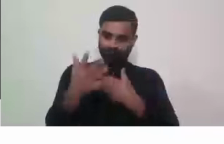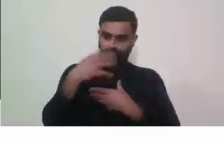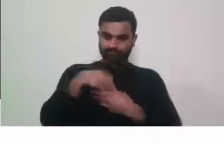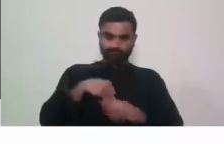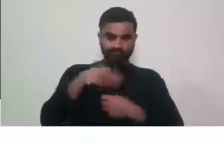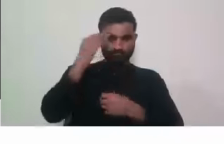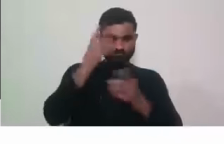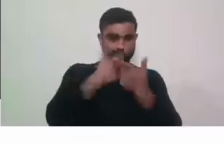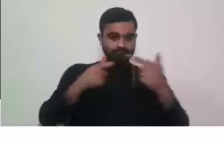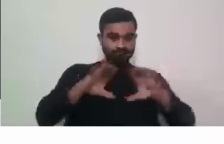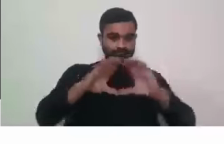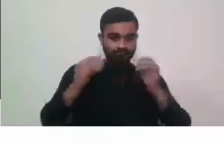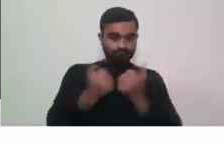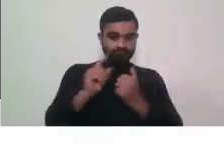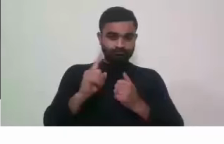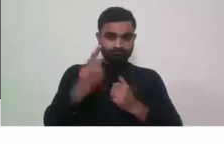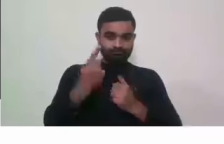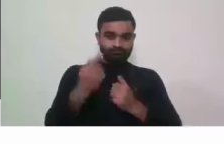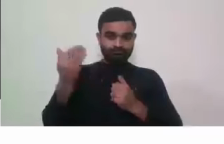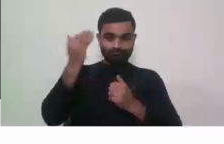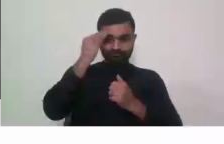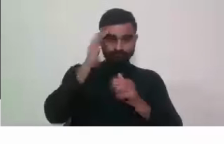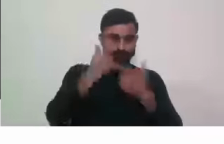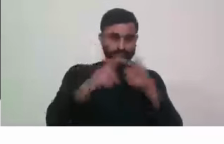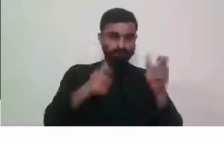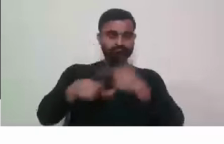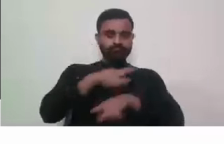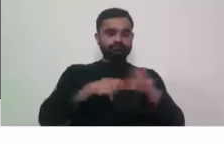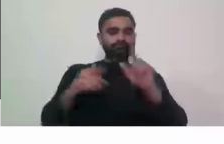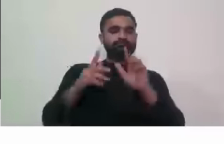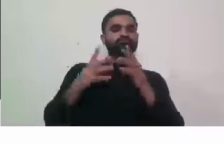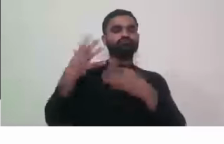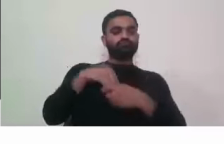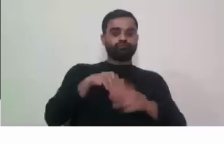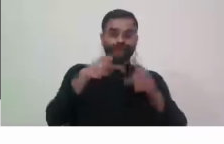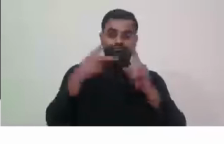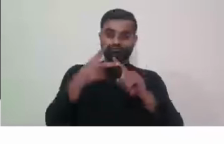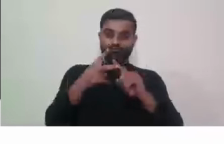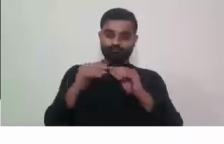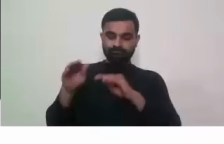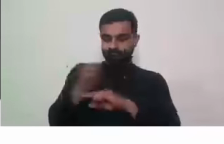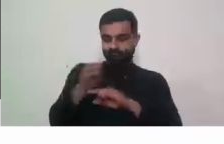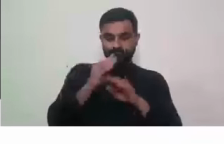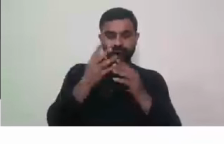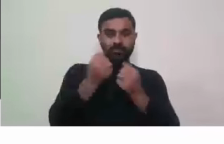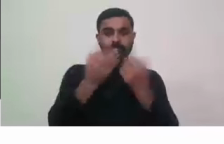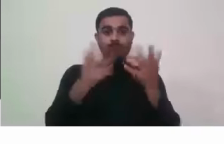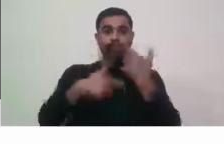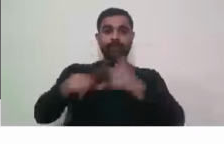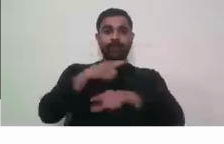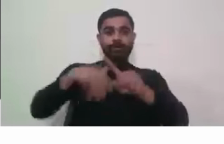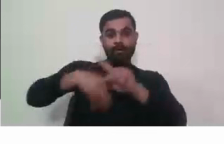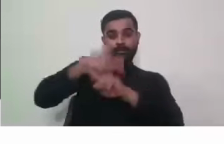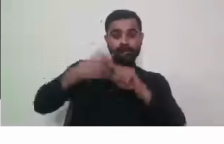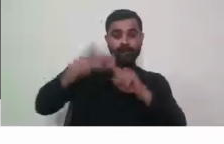in our classroom. The first one was acknowledging the linguistic landscape. The second one was leveraging the multilingual background.